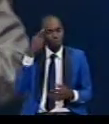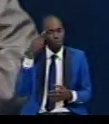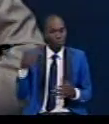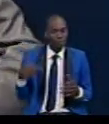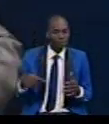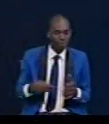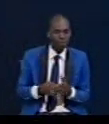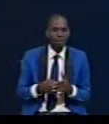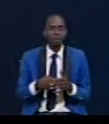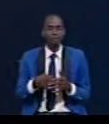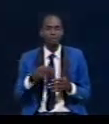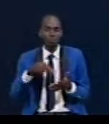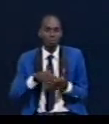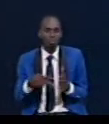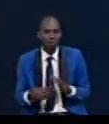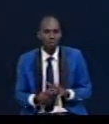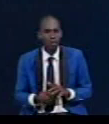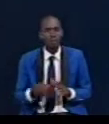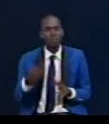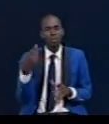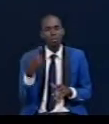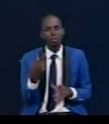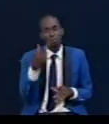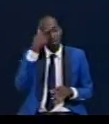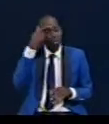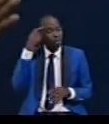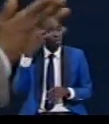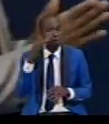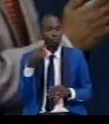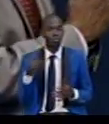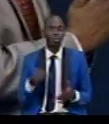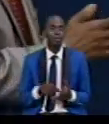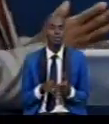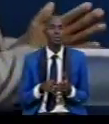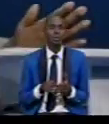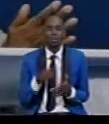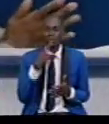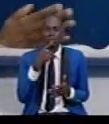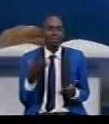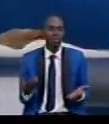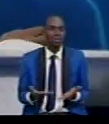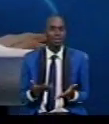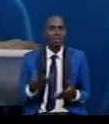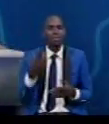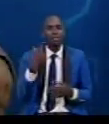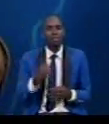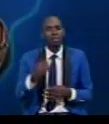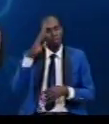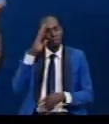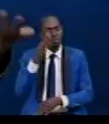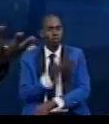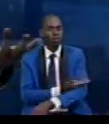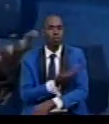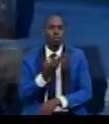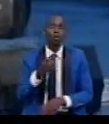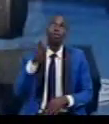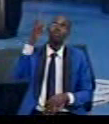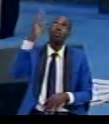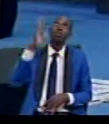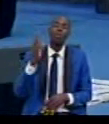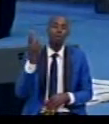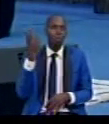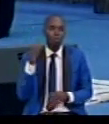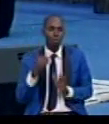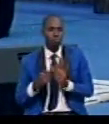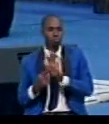end, because of this, it says, the Son of God was manifested